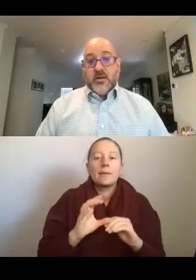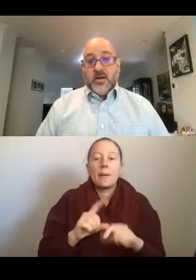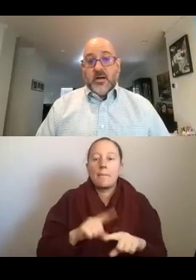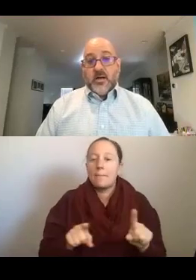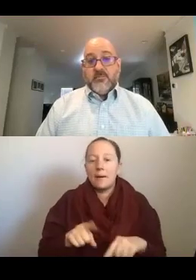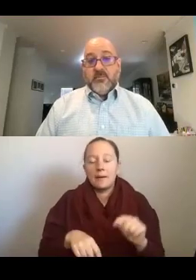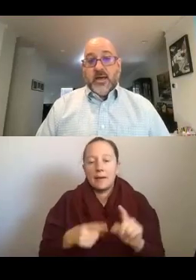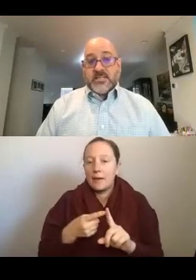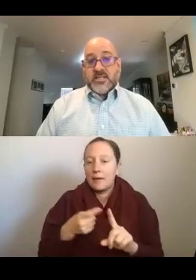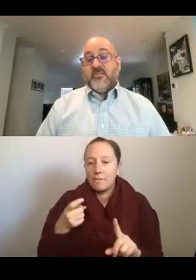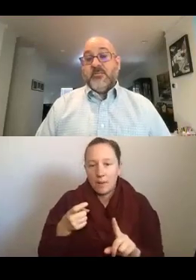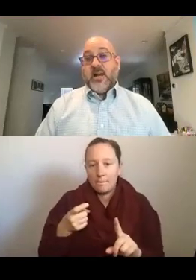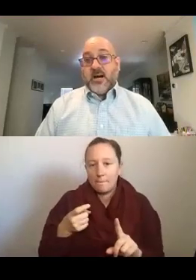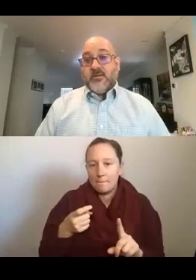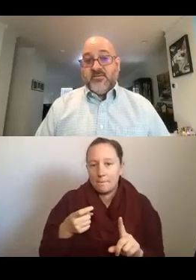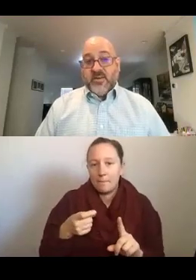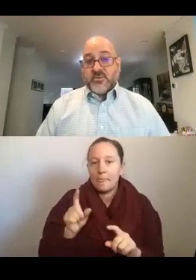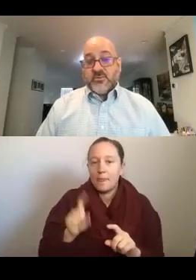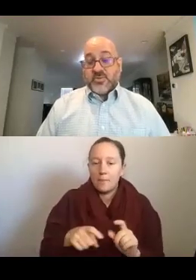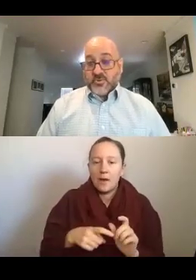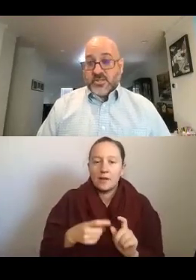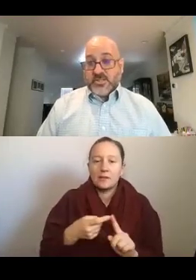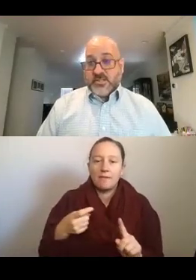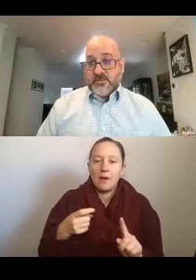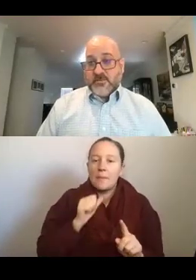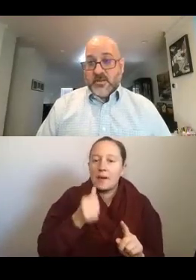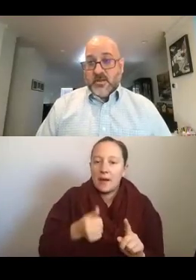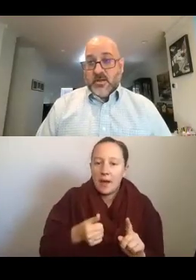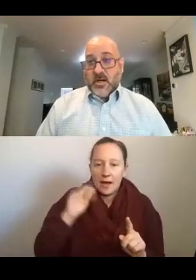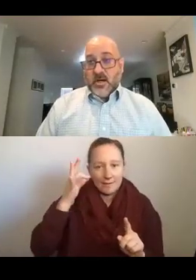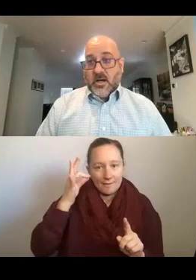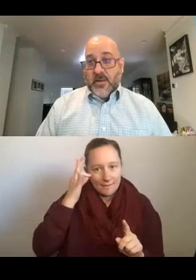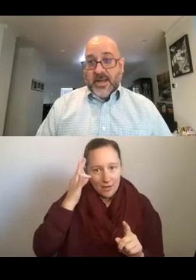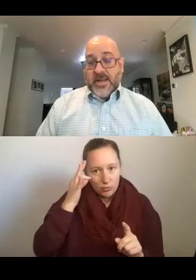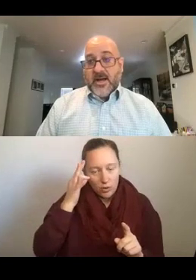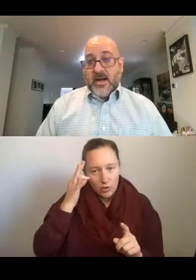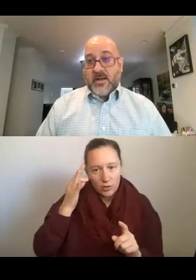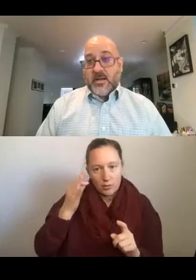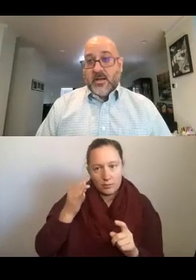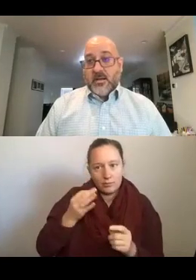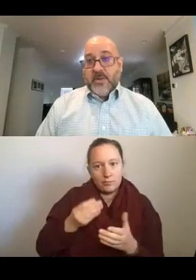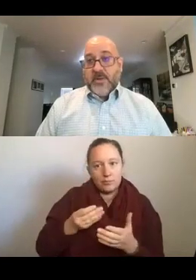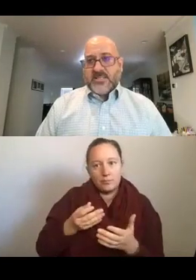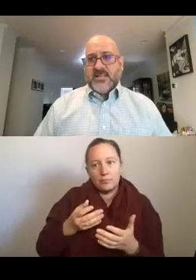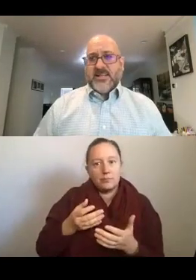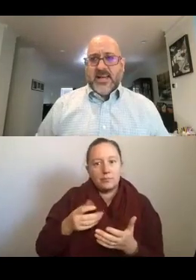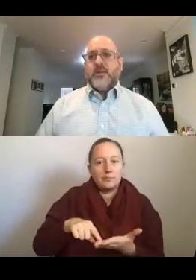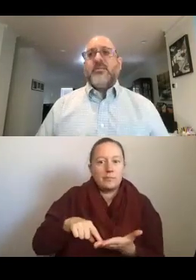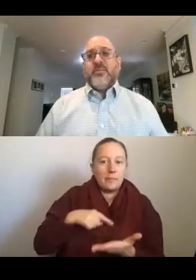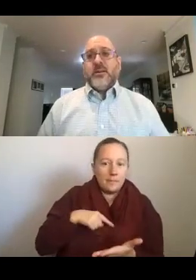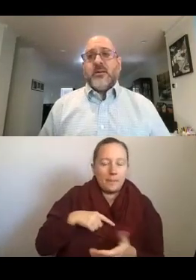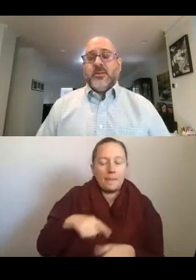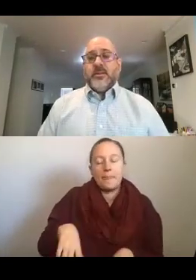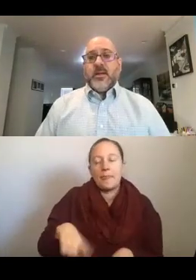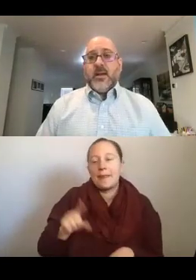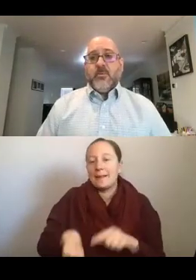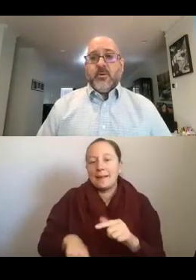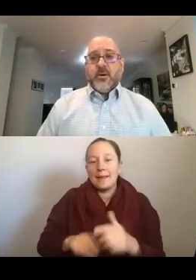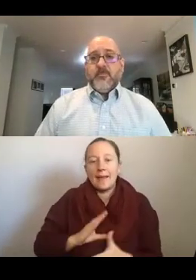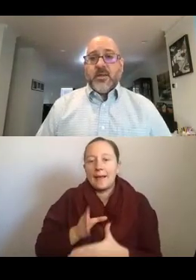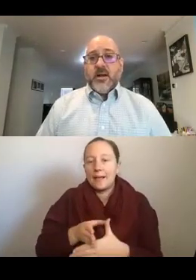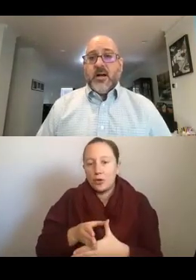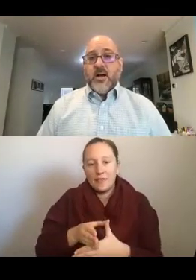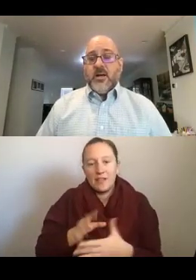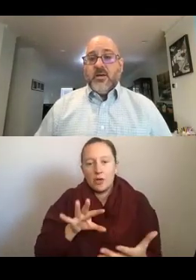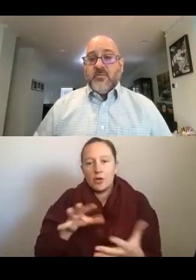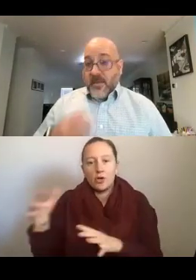from, has to come from non-federal sources, and cannot basically interfere with the K